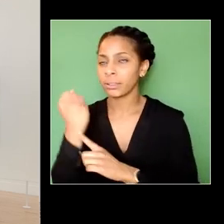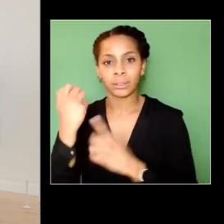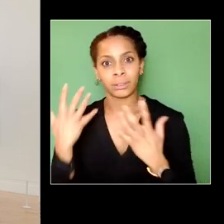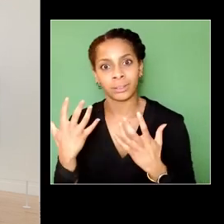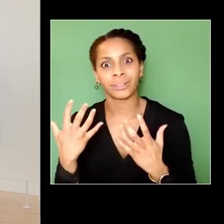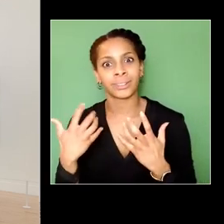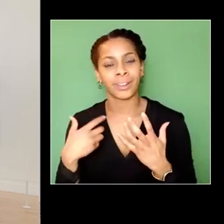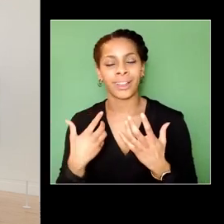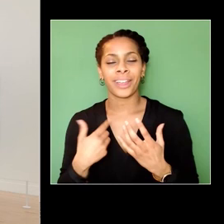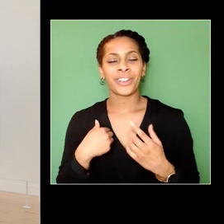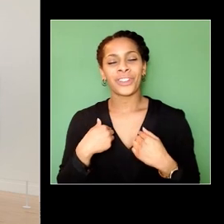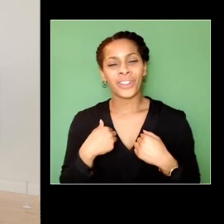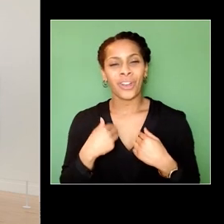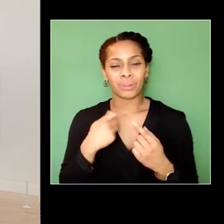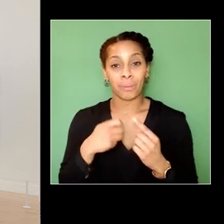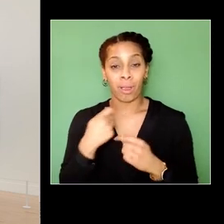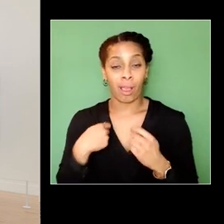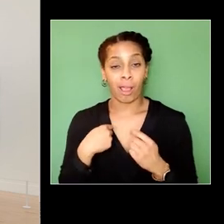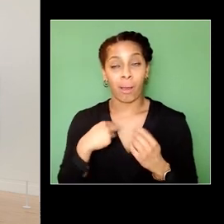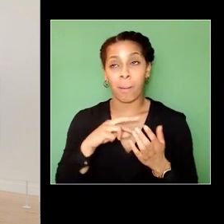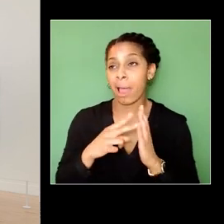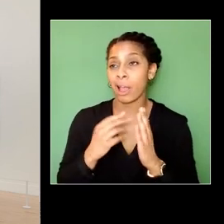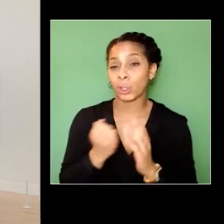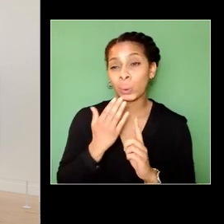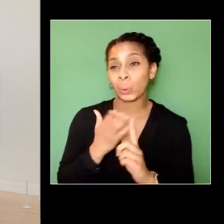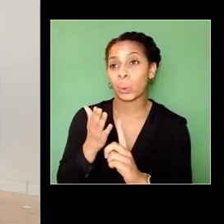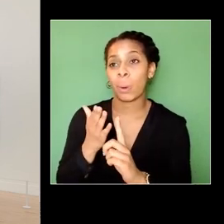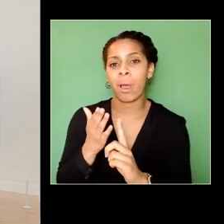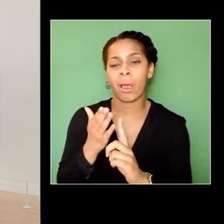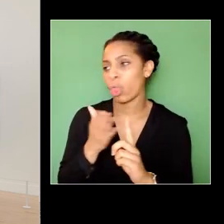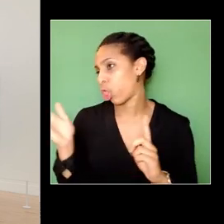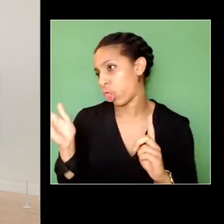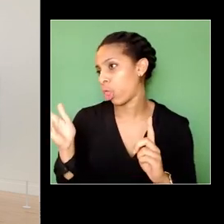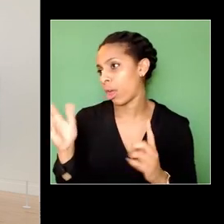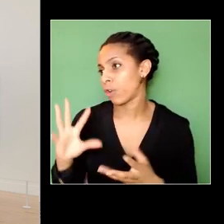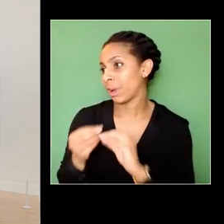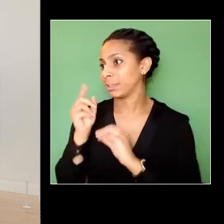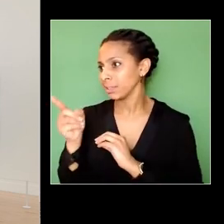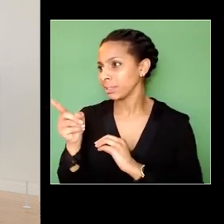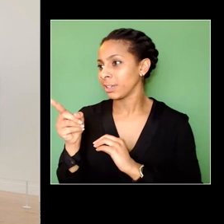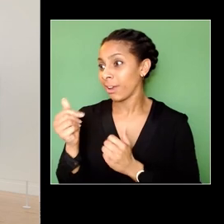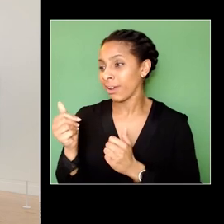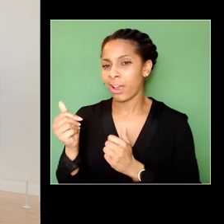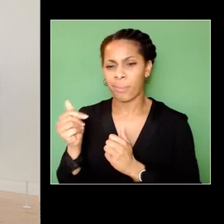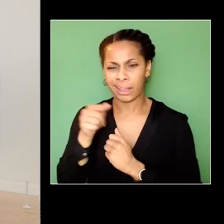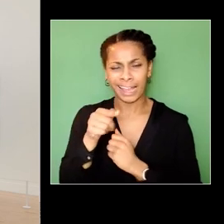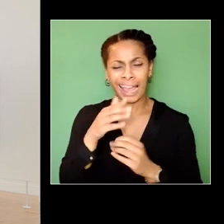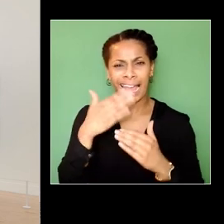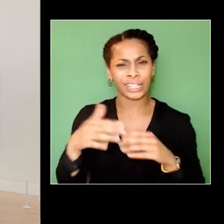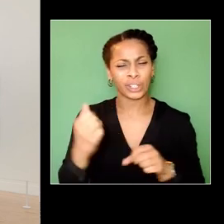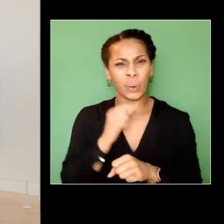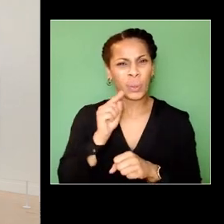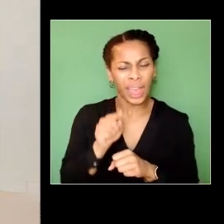It's not the question I set out to answer. Right. But it's another answer to another question because I